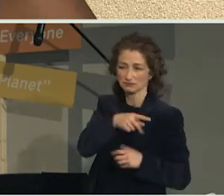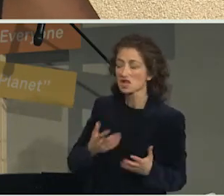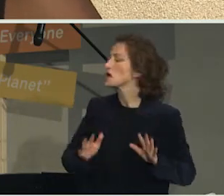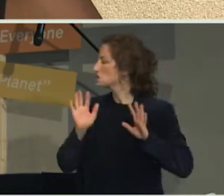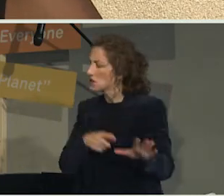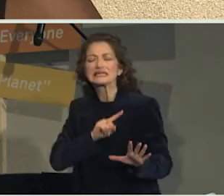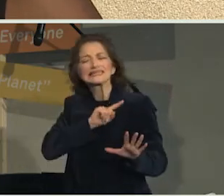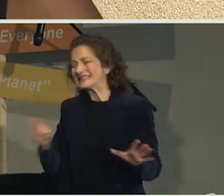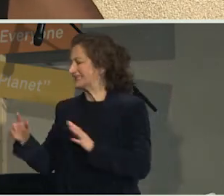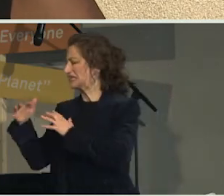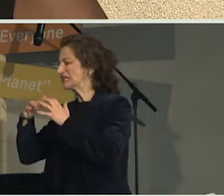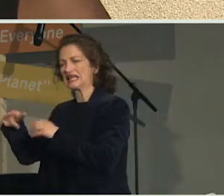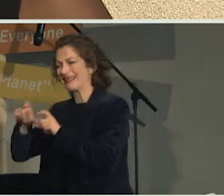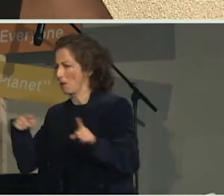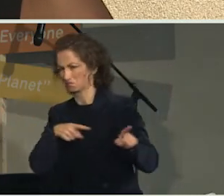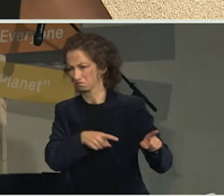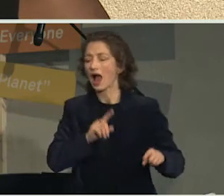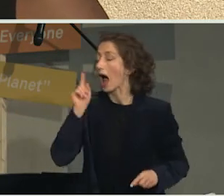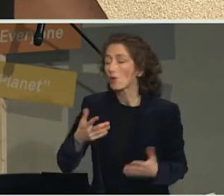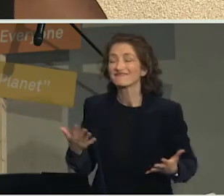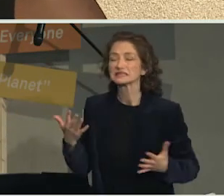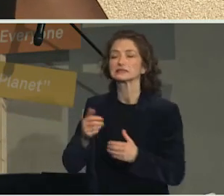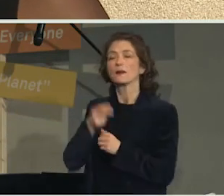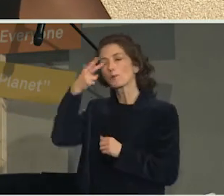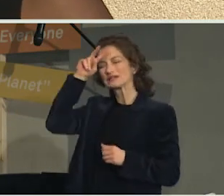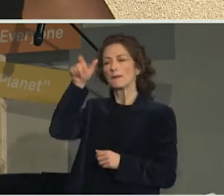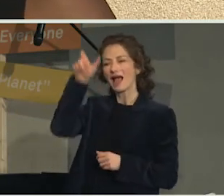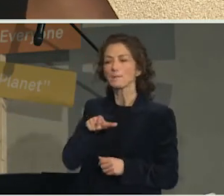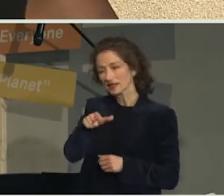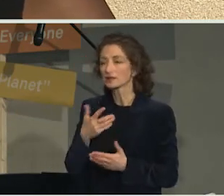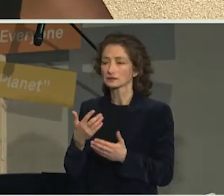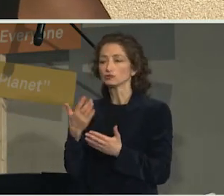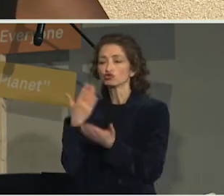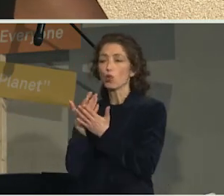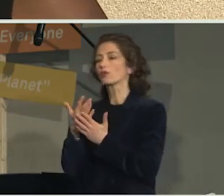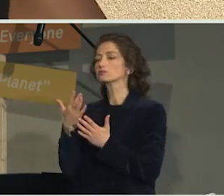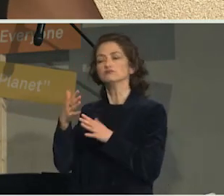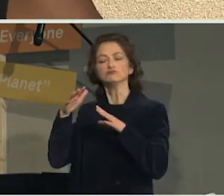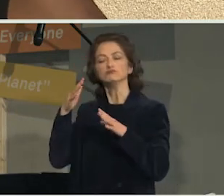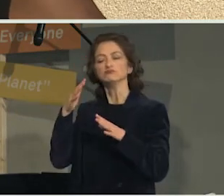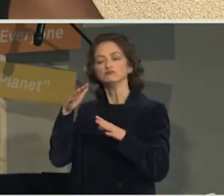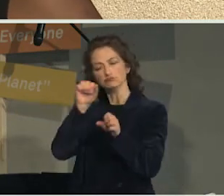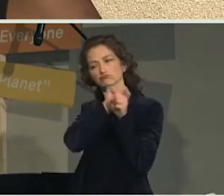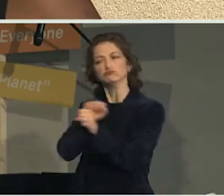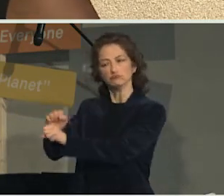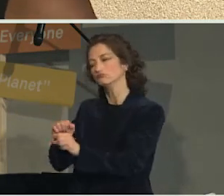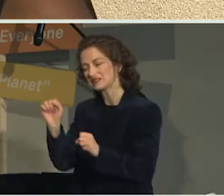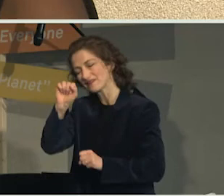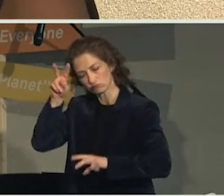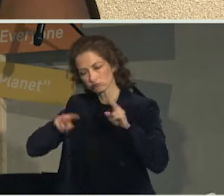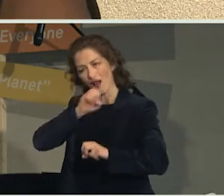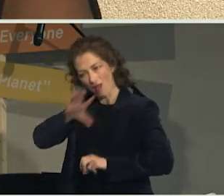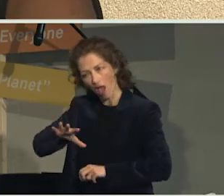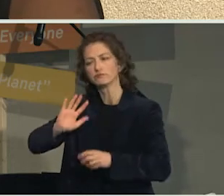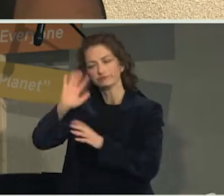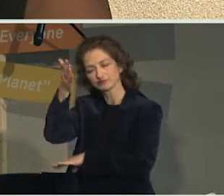City police officer who was convicted of raping 8 Black women 2 years ago. The story wasn't about the specific